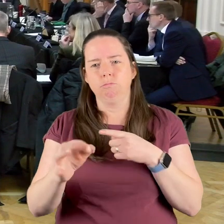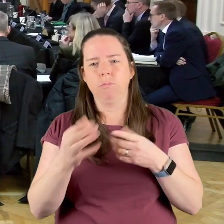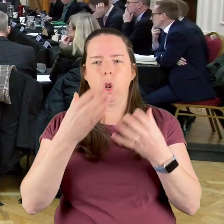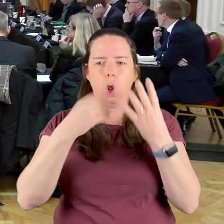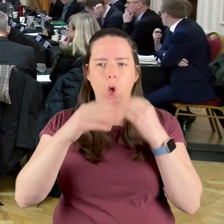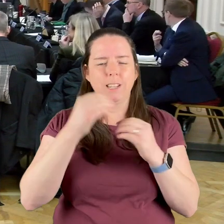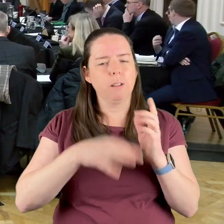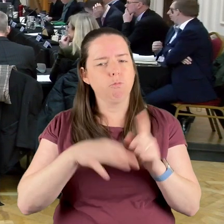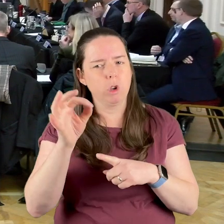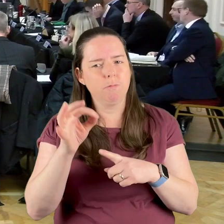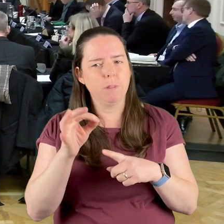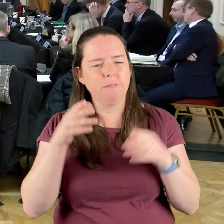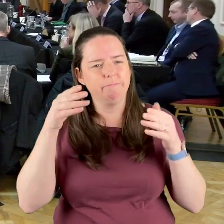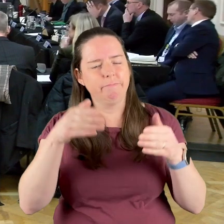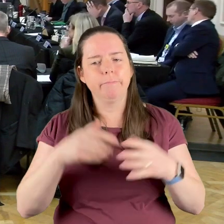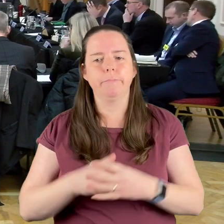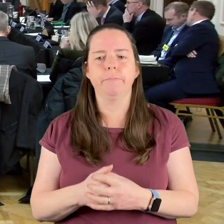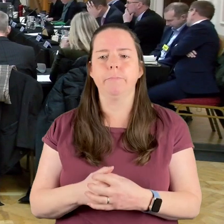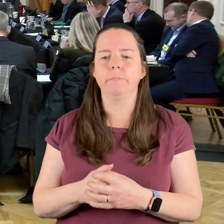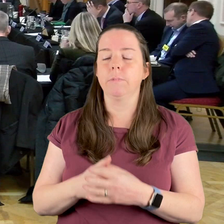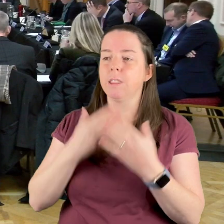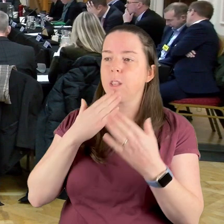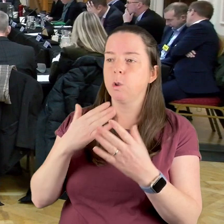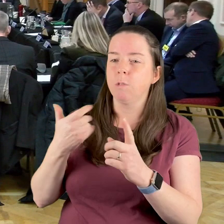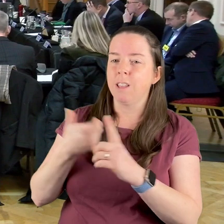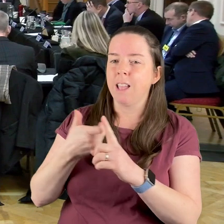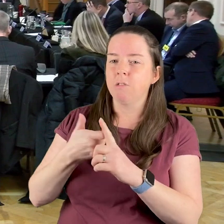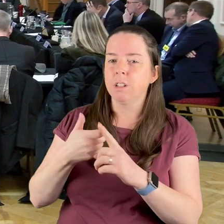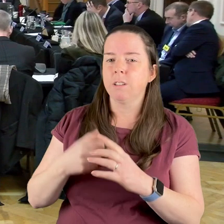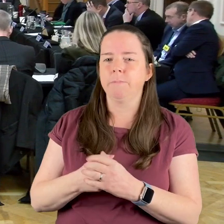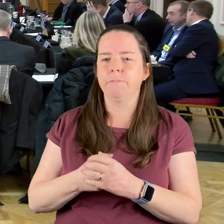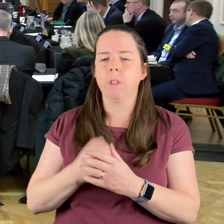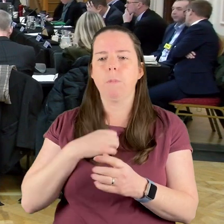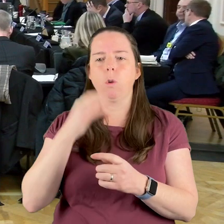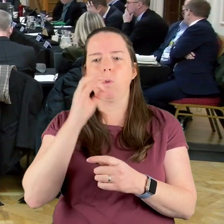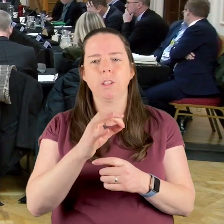rolled out, particularly as it's about kind of learning and improvement.